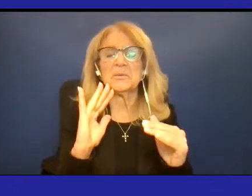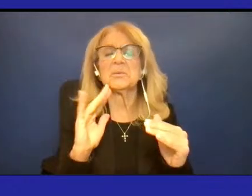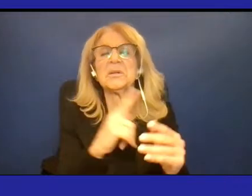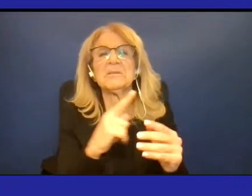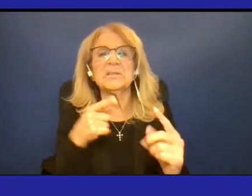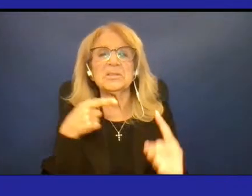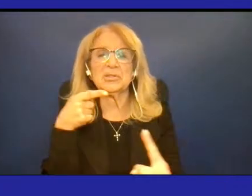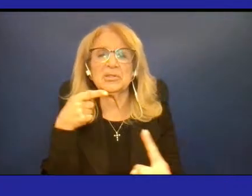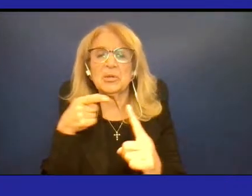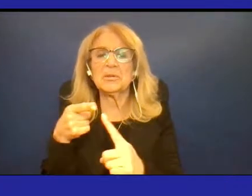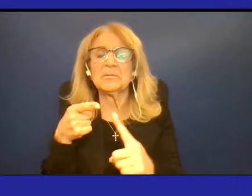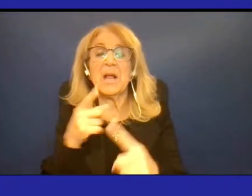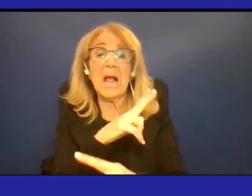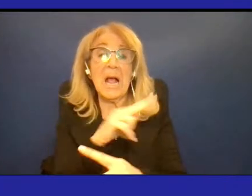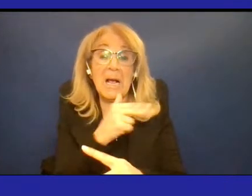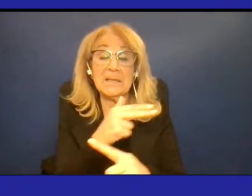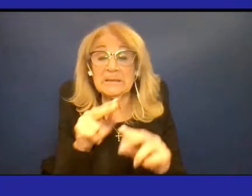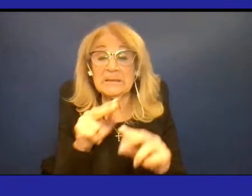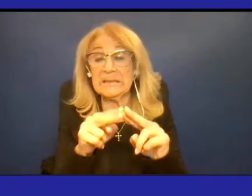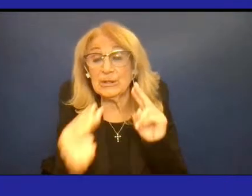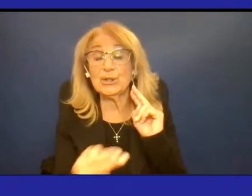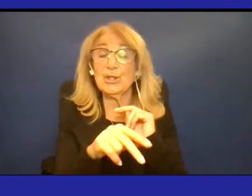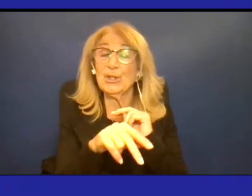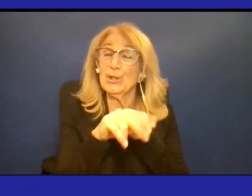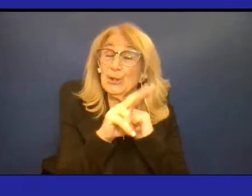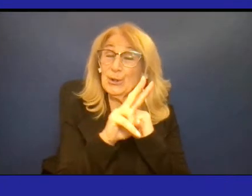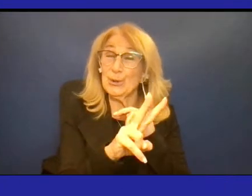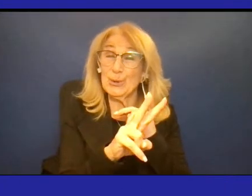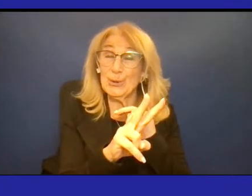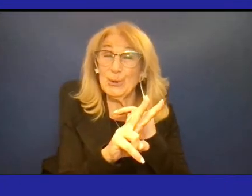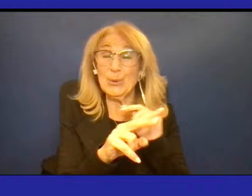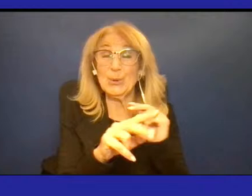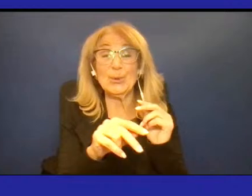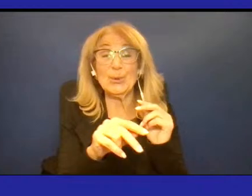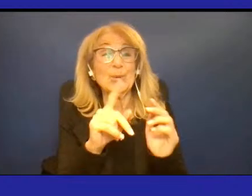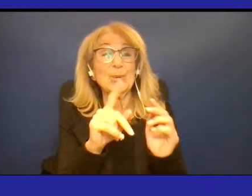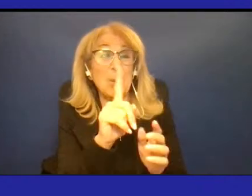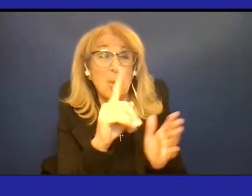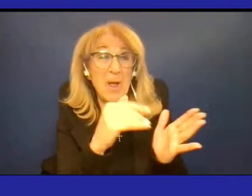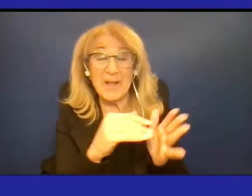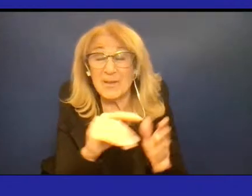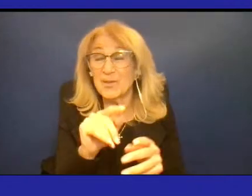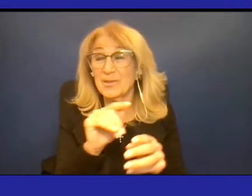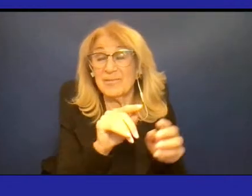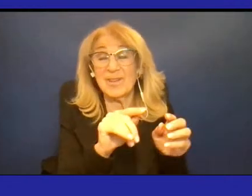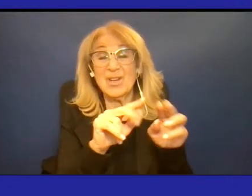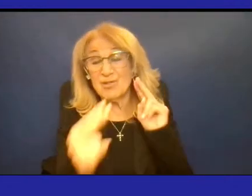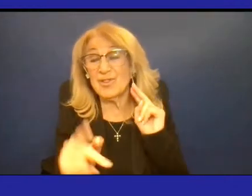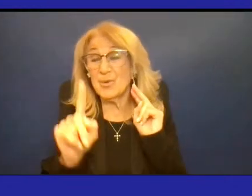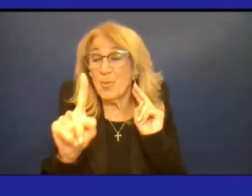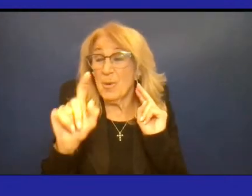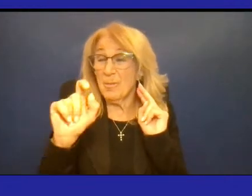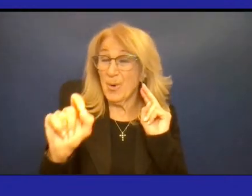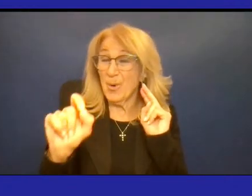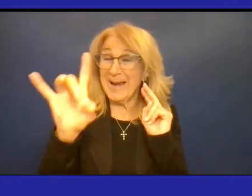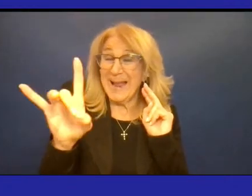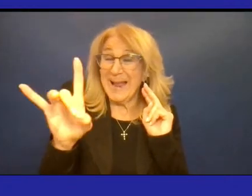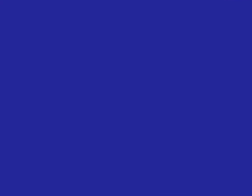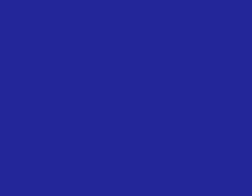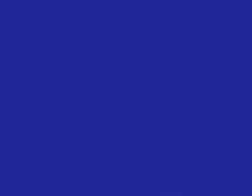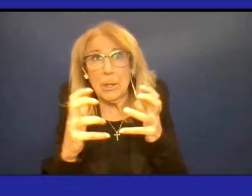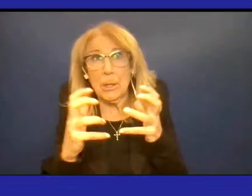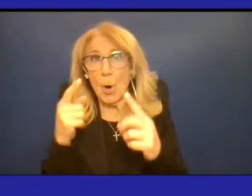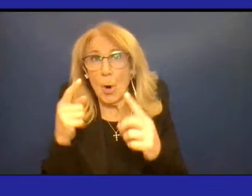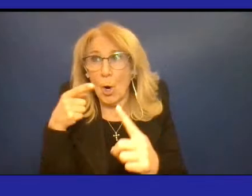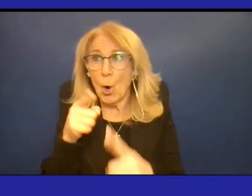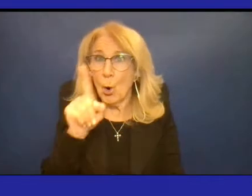did decrease from 2 per 1,000 care days to 1.8. We're still trying to get to the target of 1.6